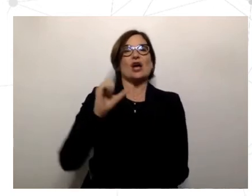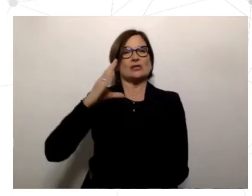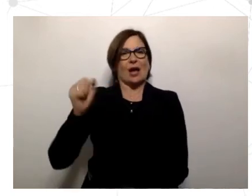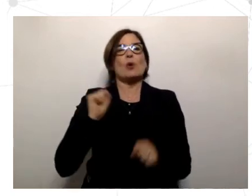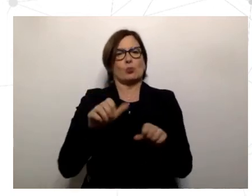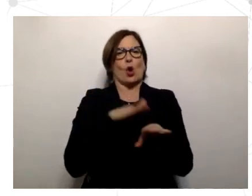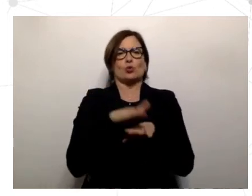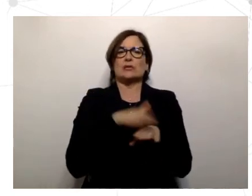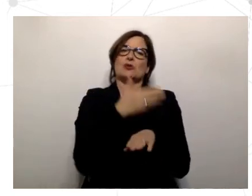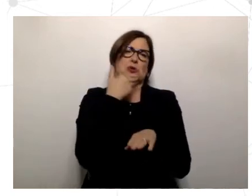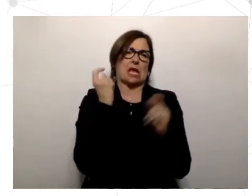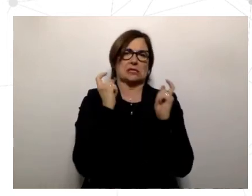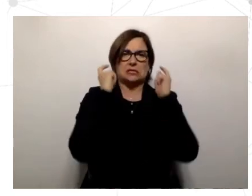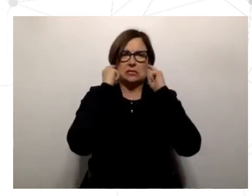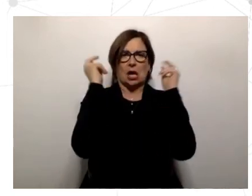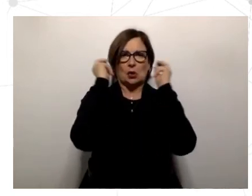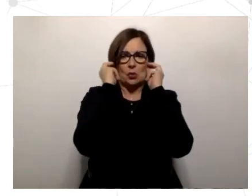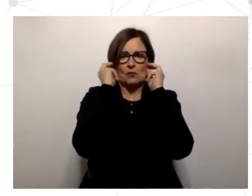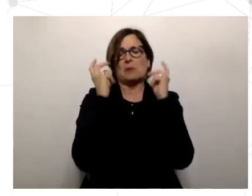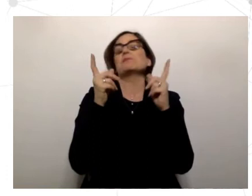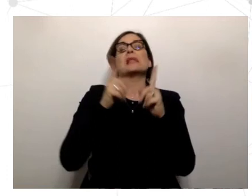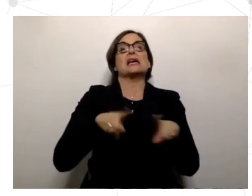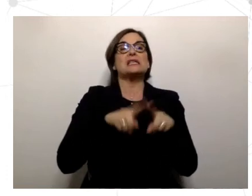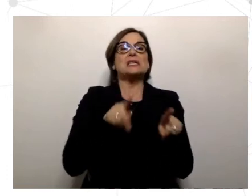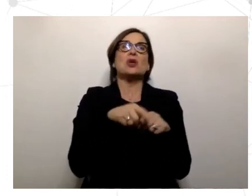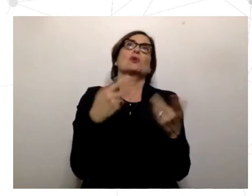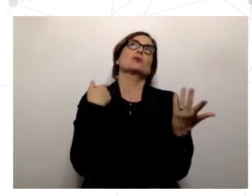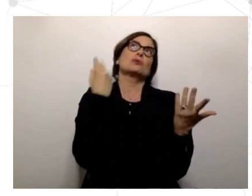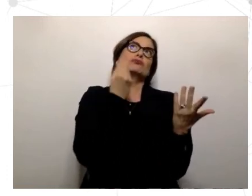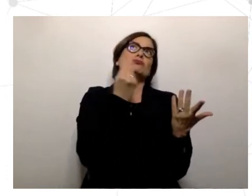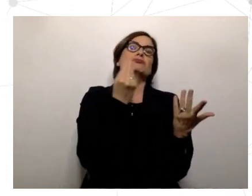cuffiette. In generale noi abbiamo riscontrato che alle persone